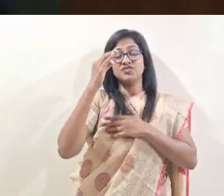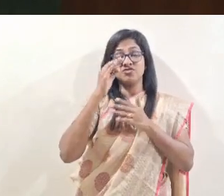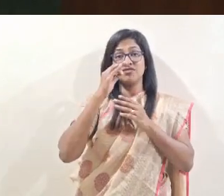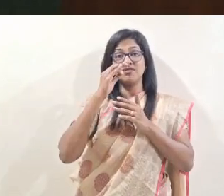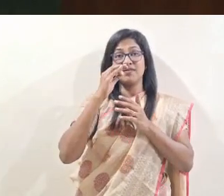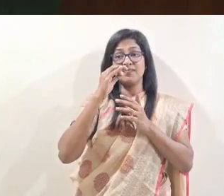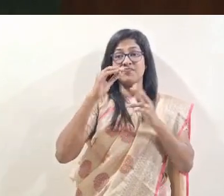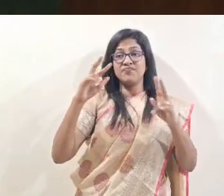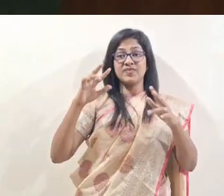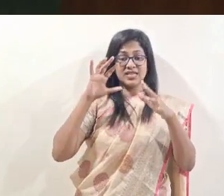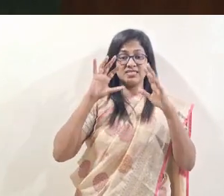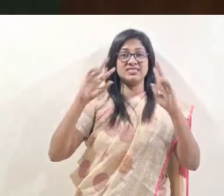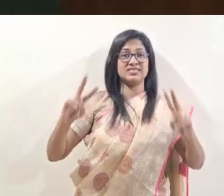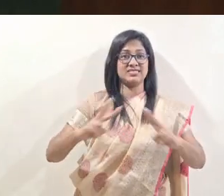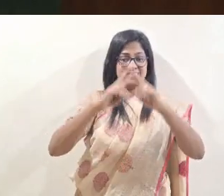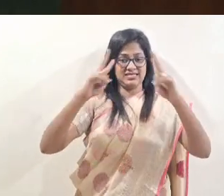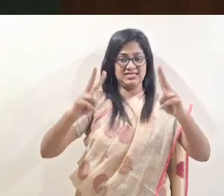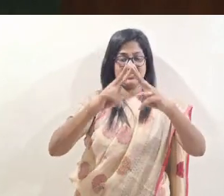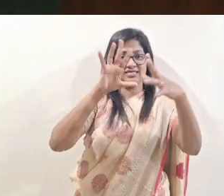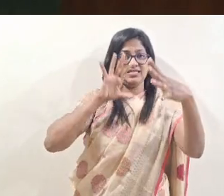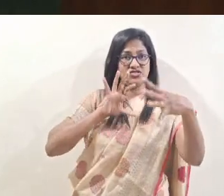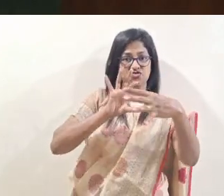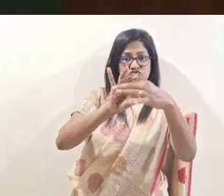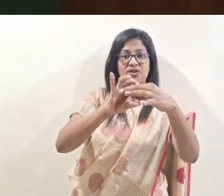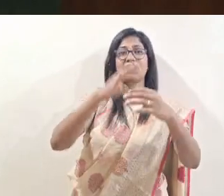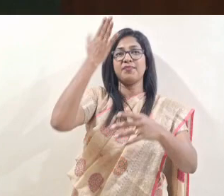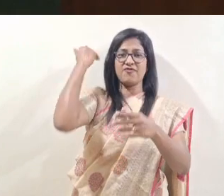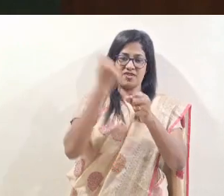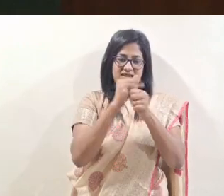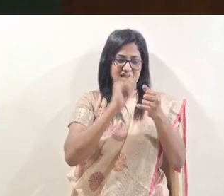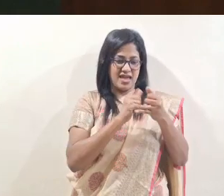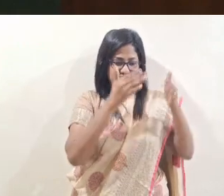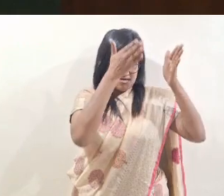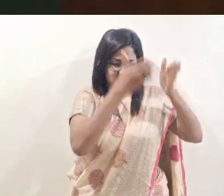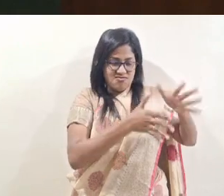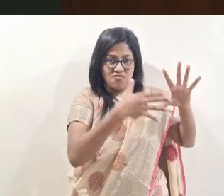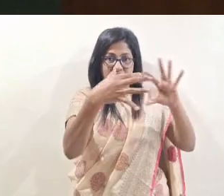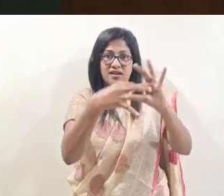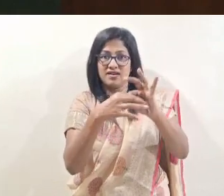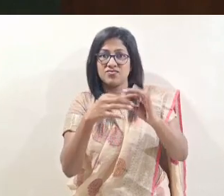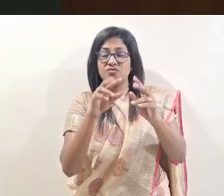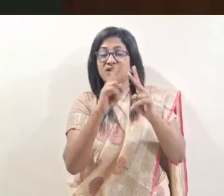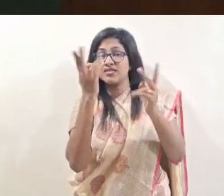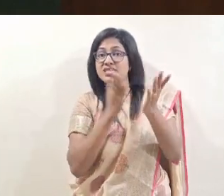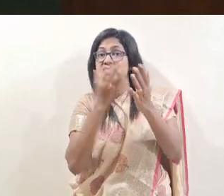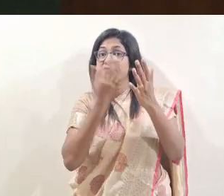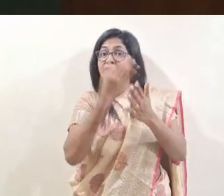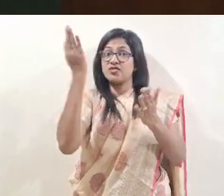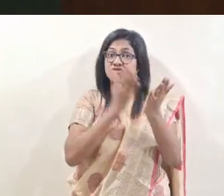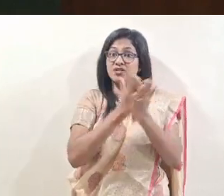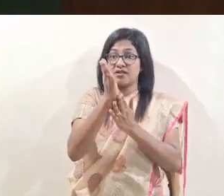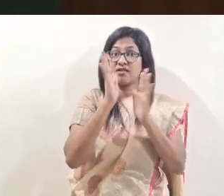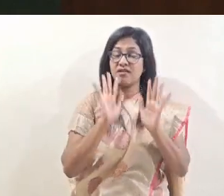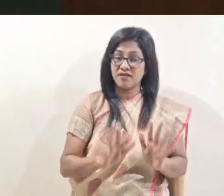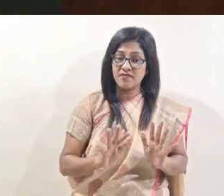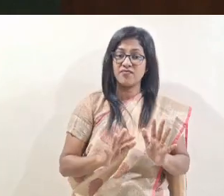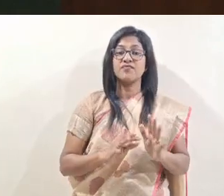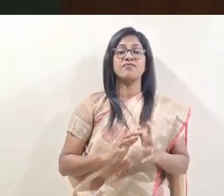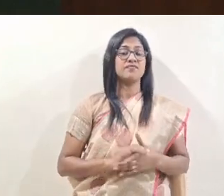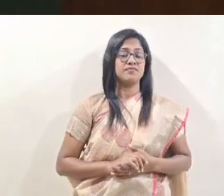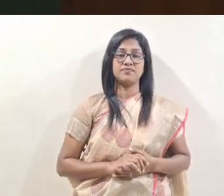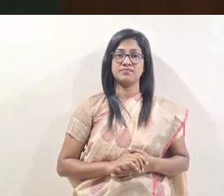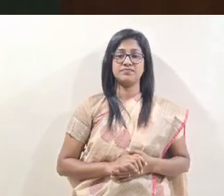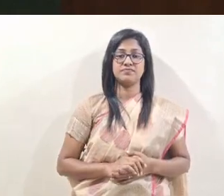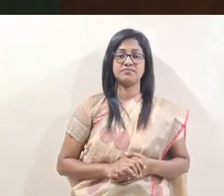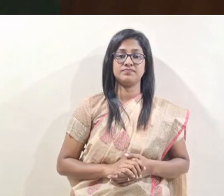joints that we normally use the gaskets? So that is my question. And any extra O&F measures, sir?